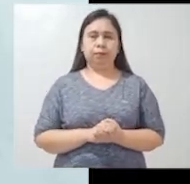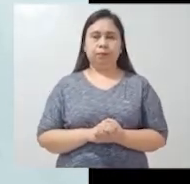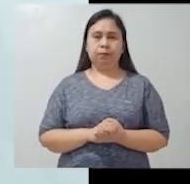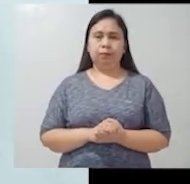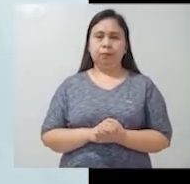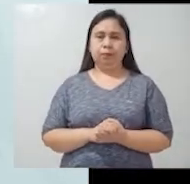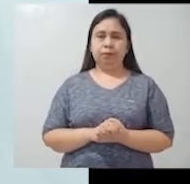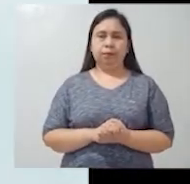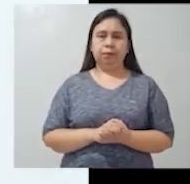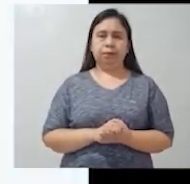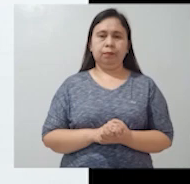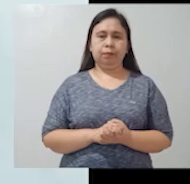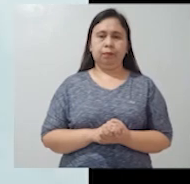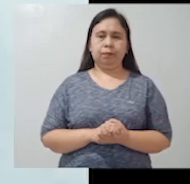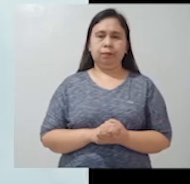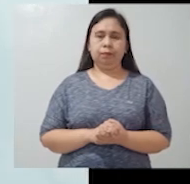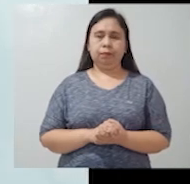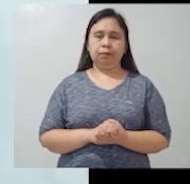shape.